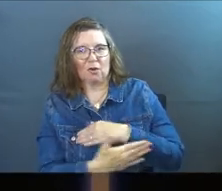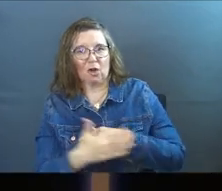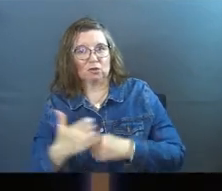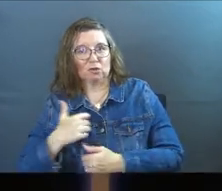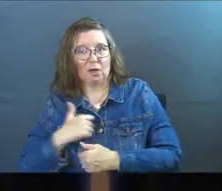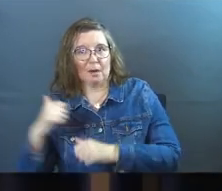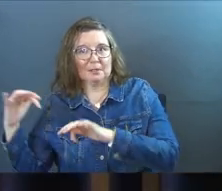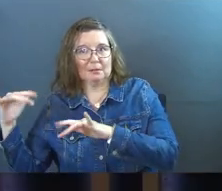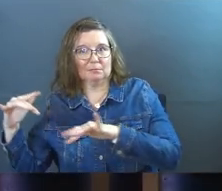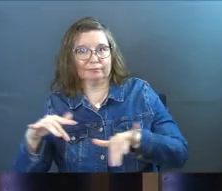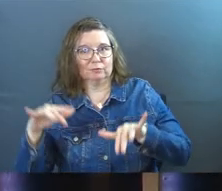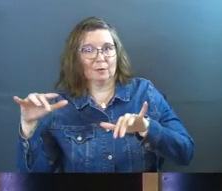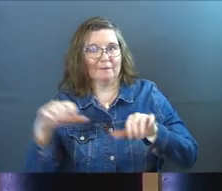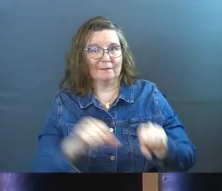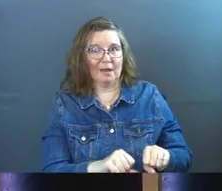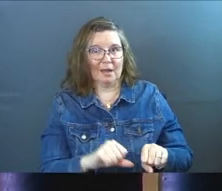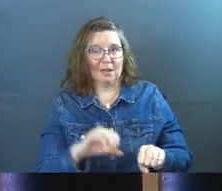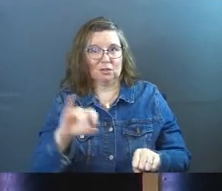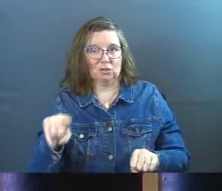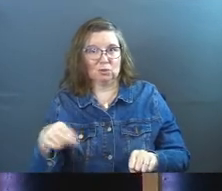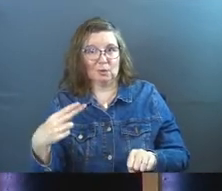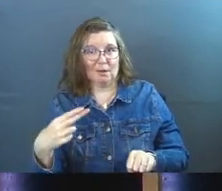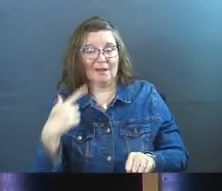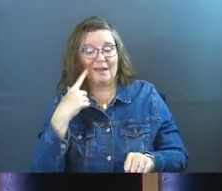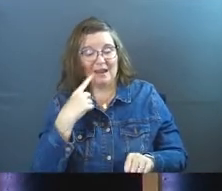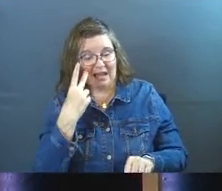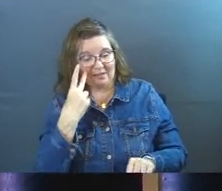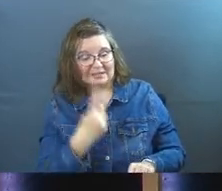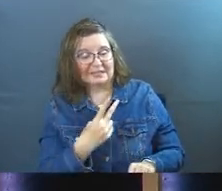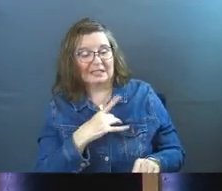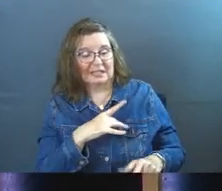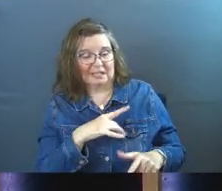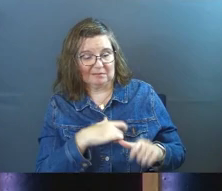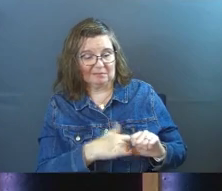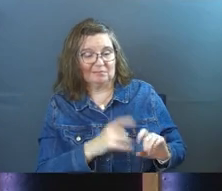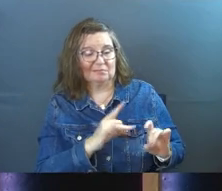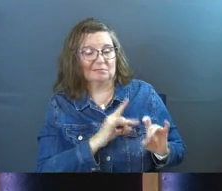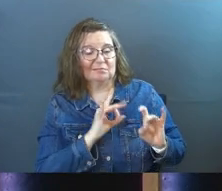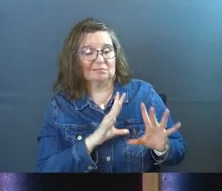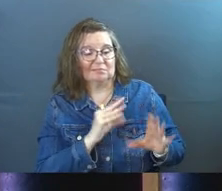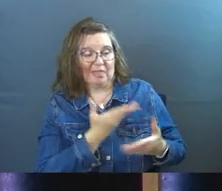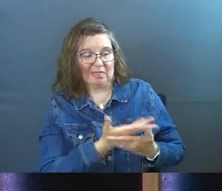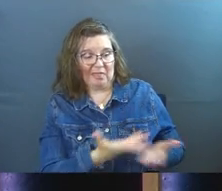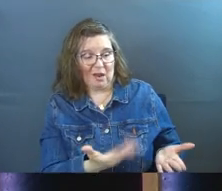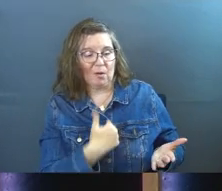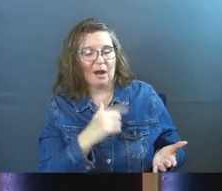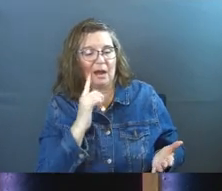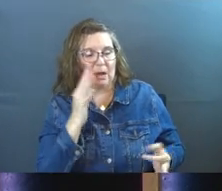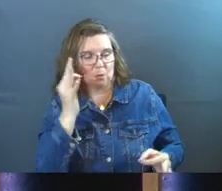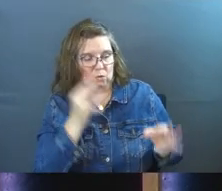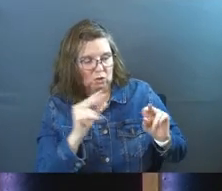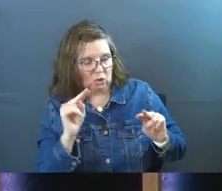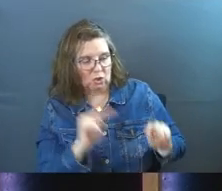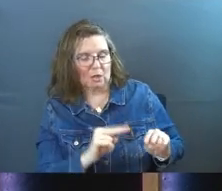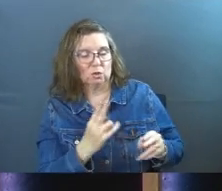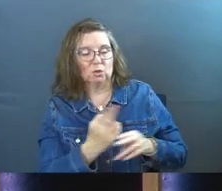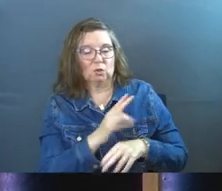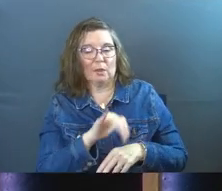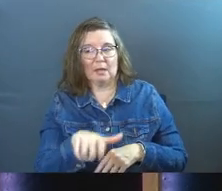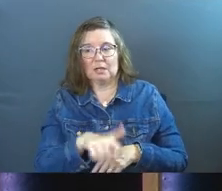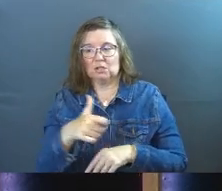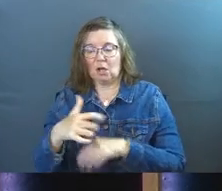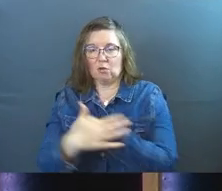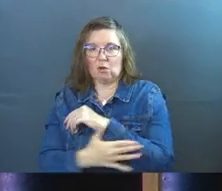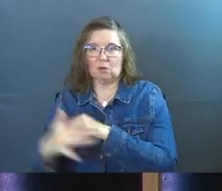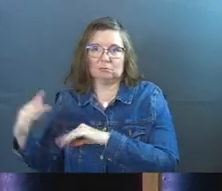to invade Judah. And I've seen the corruption that's there, and I'm going to judge it using this